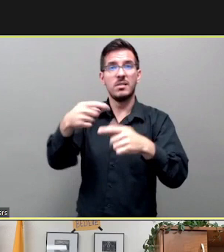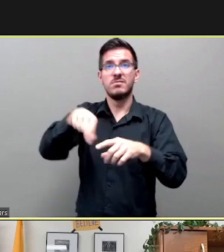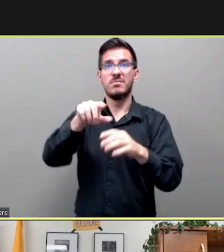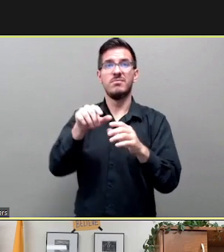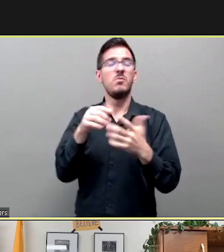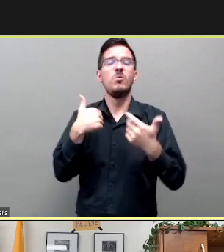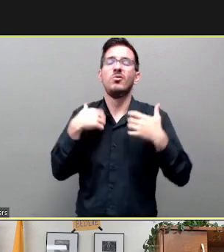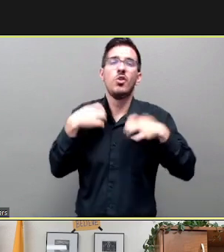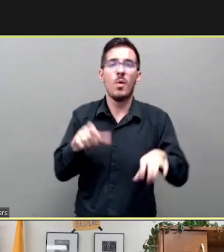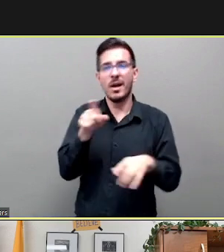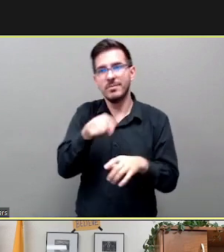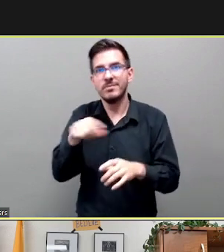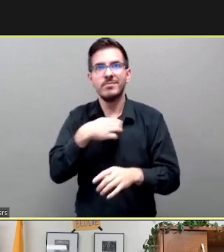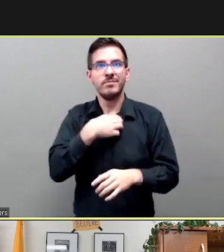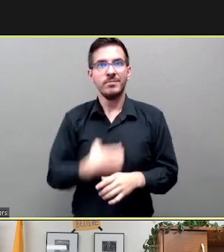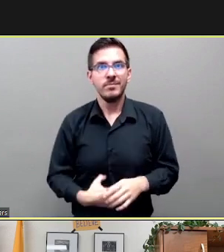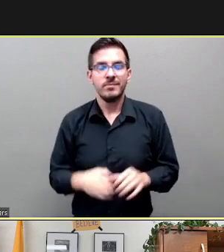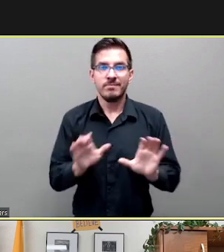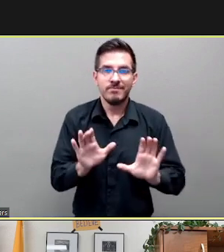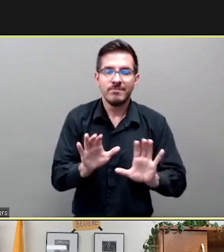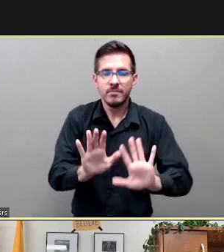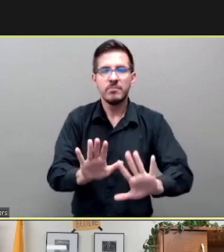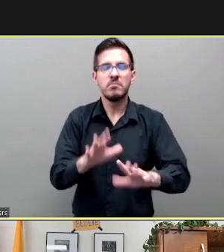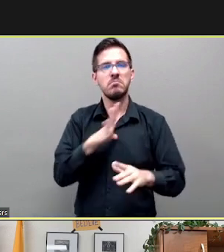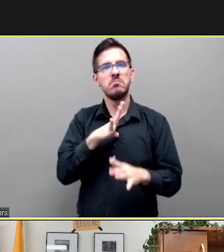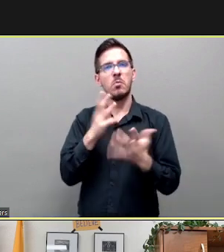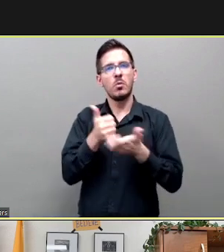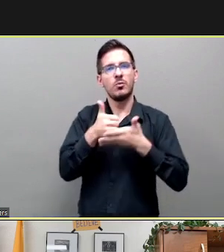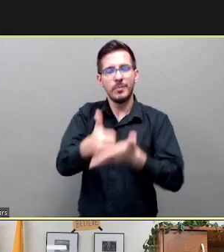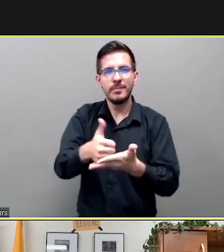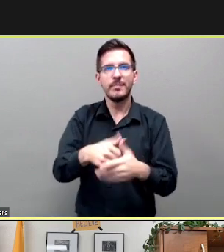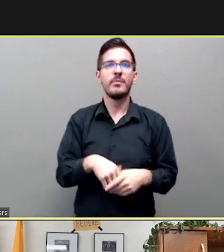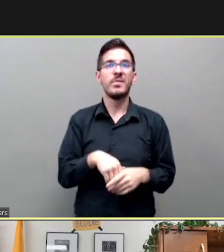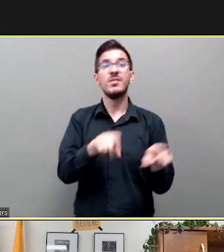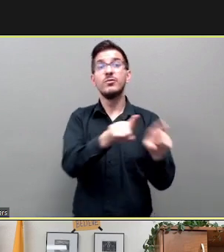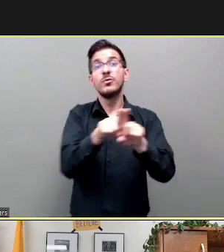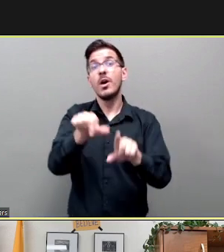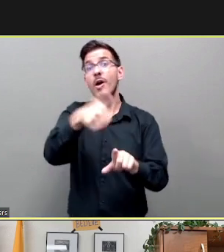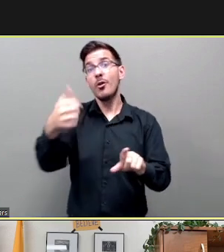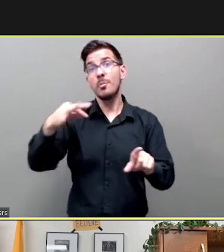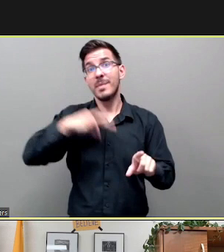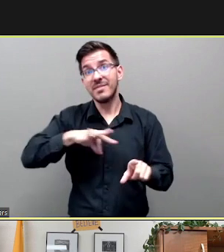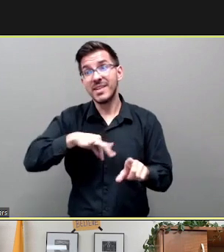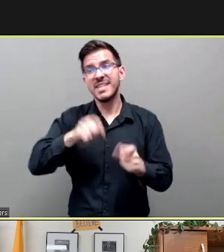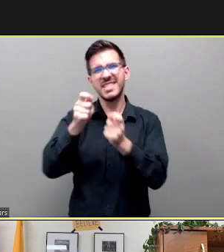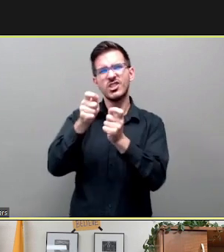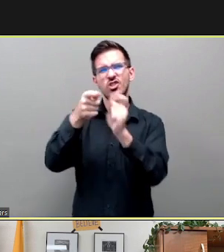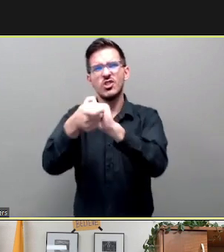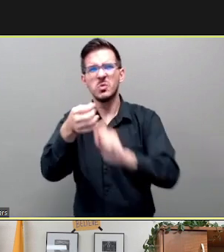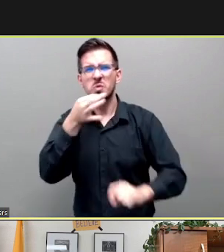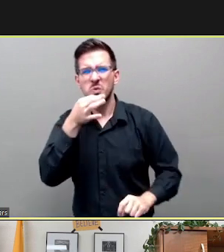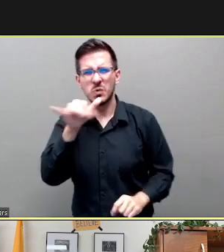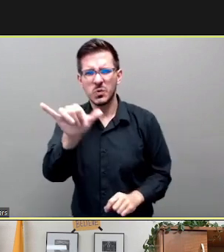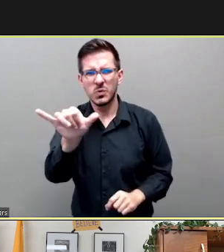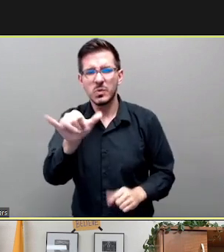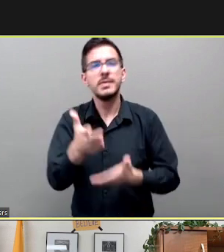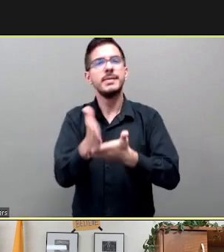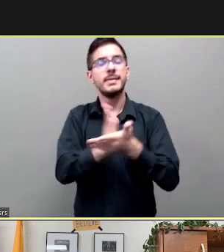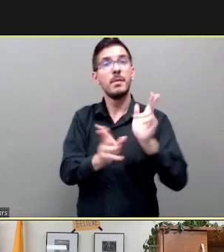Also, benefits in the near future will start changing as well. So people who've had the same level of